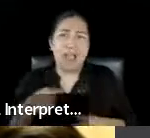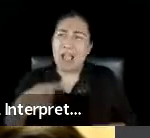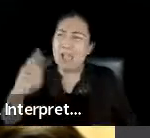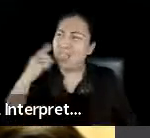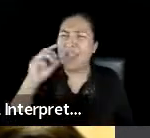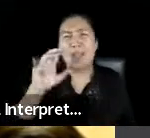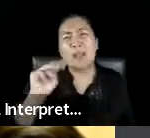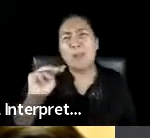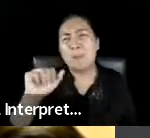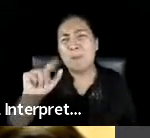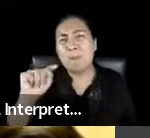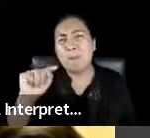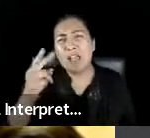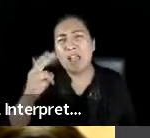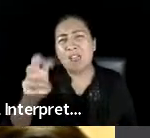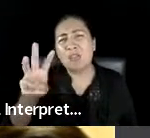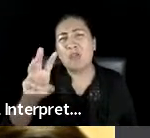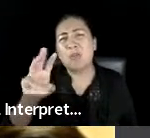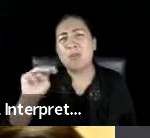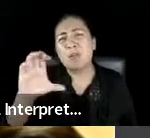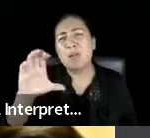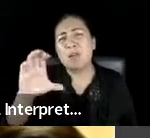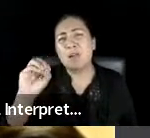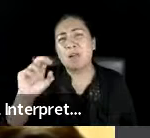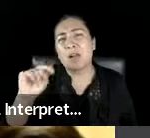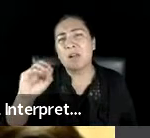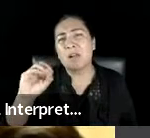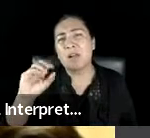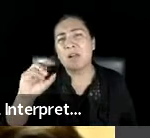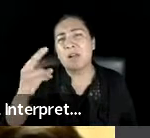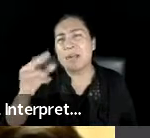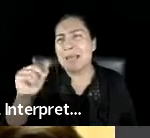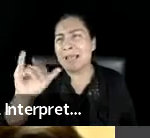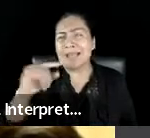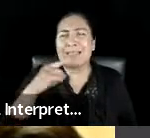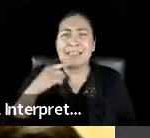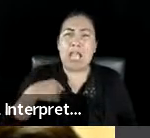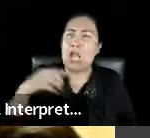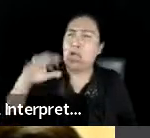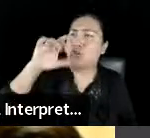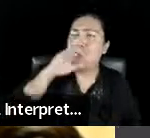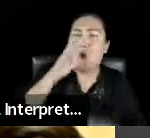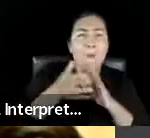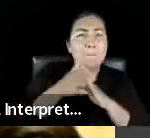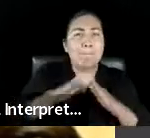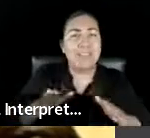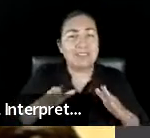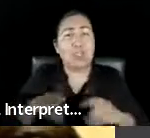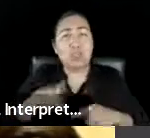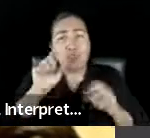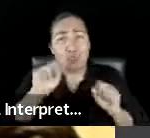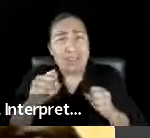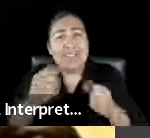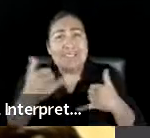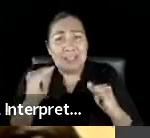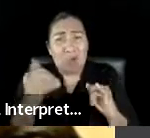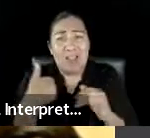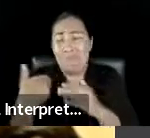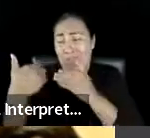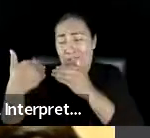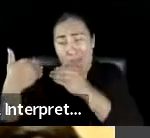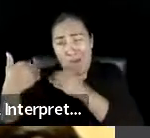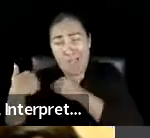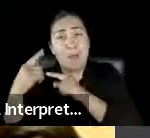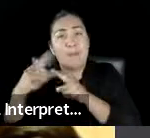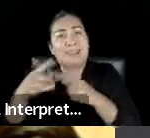McConaughey of all people, and he said, I search for peace, and I just thought that was really profound, that you can carry that weight and still strive for peace.